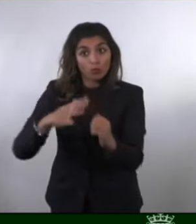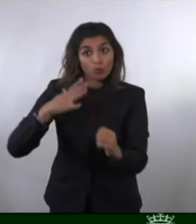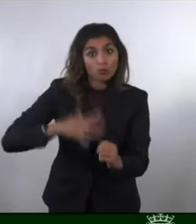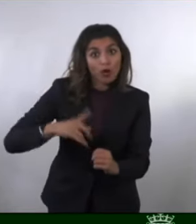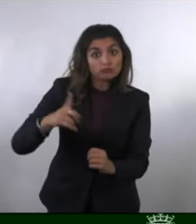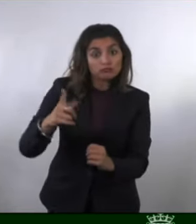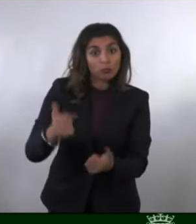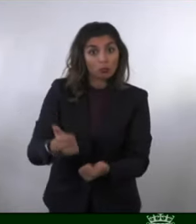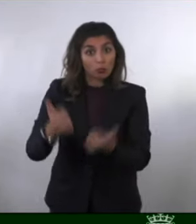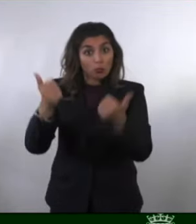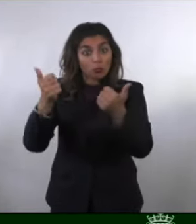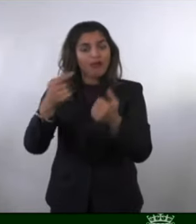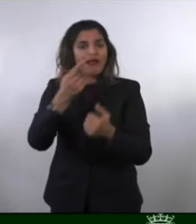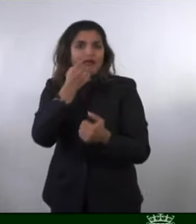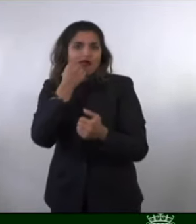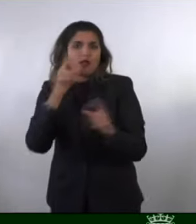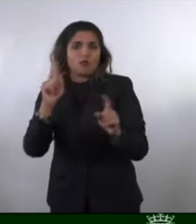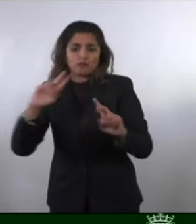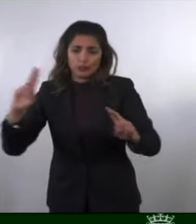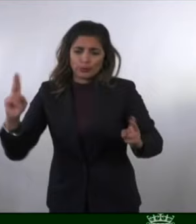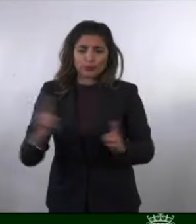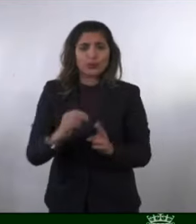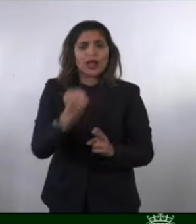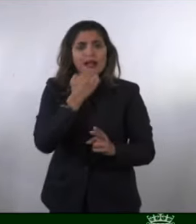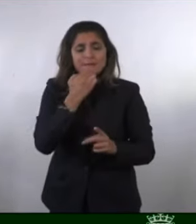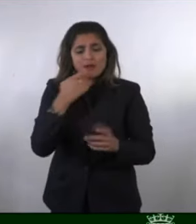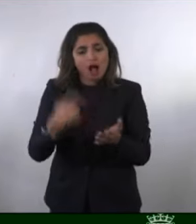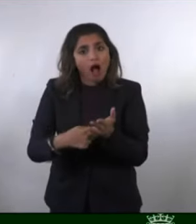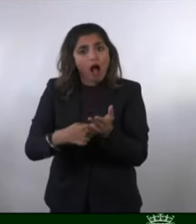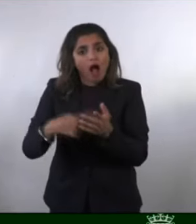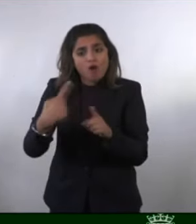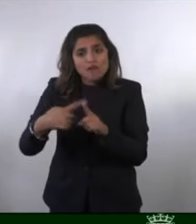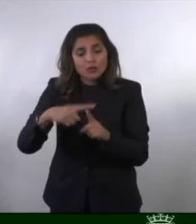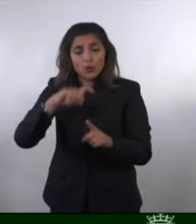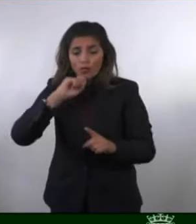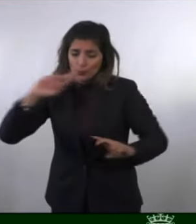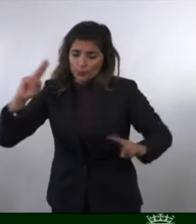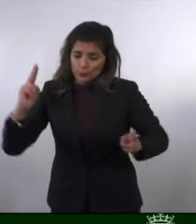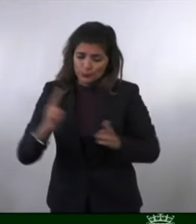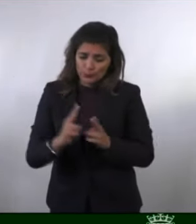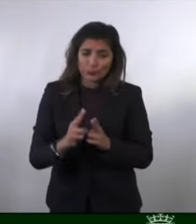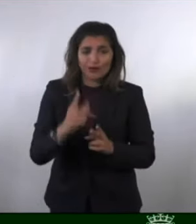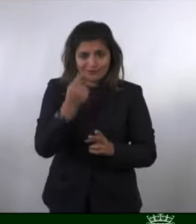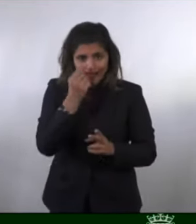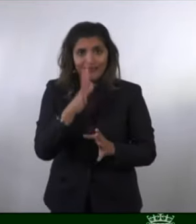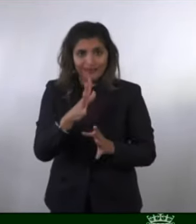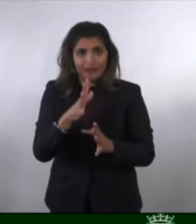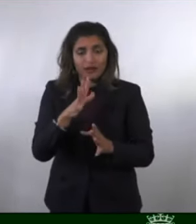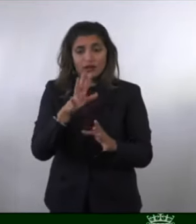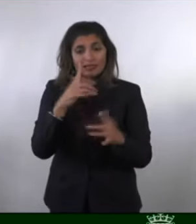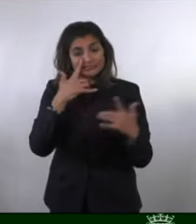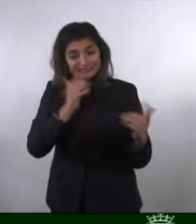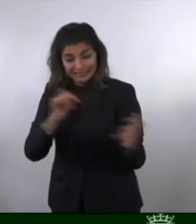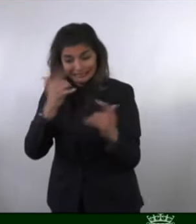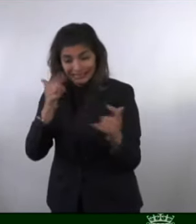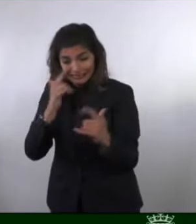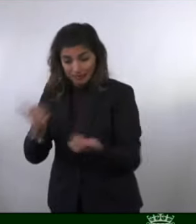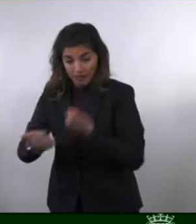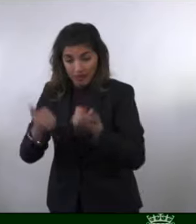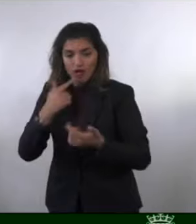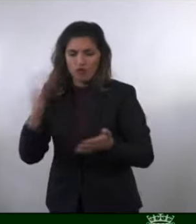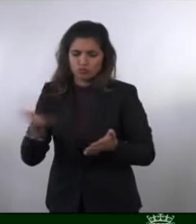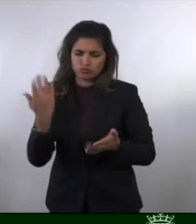can drive down the incidence, you can drive down the R, you can find the asymptomatic positives, and you can reduce the